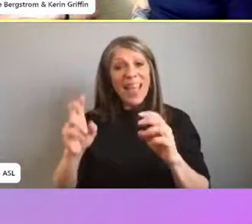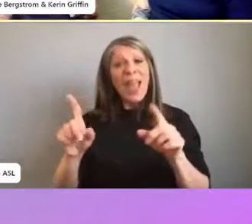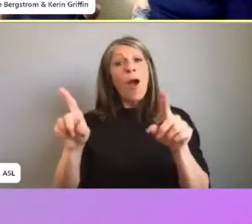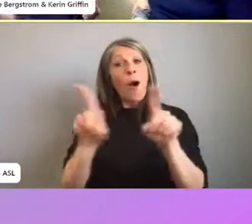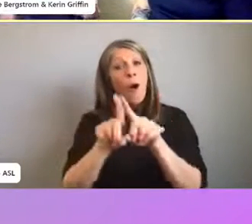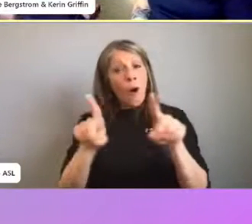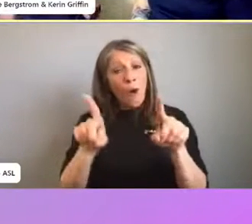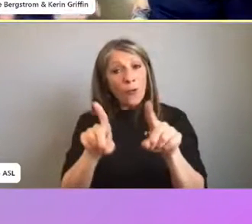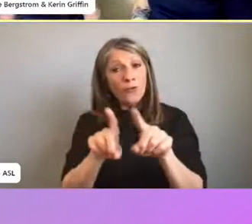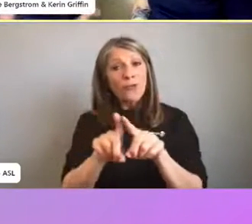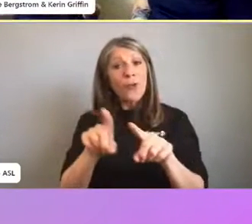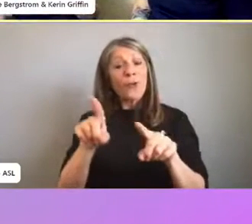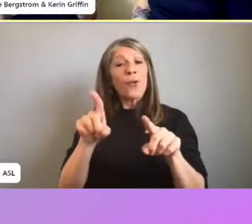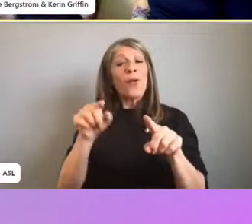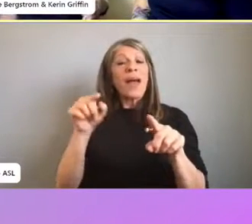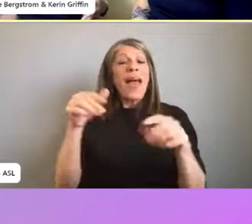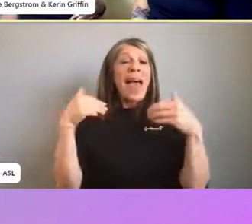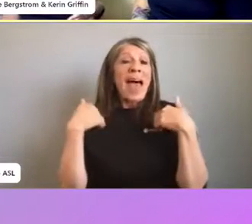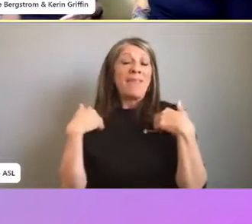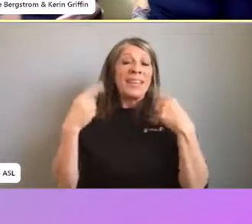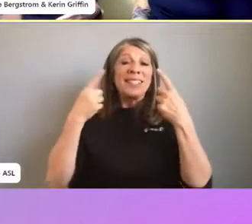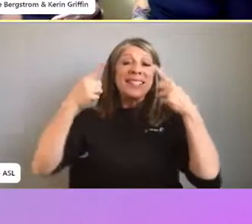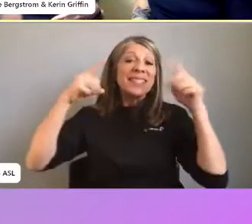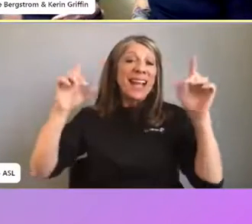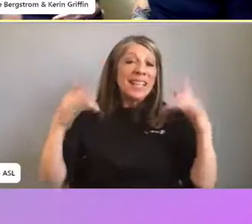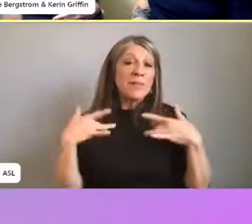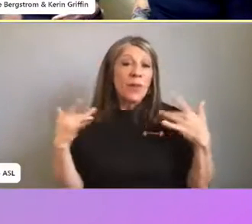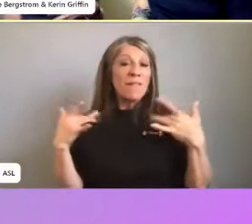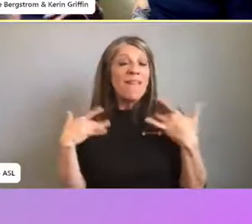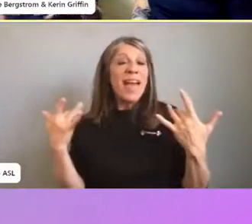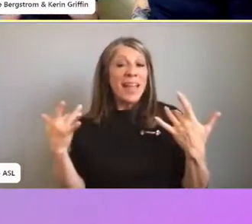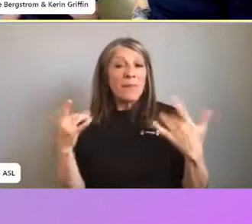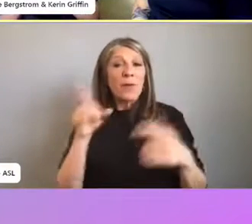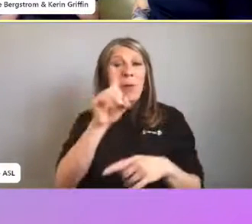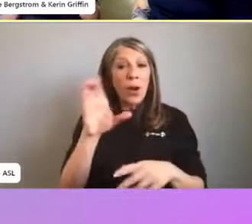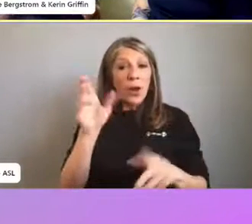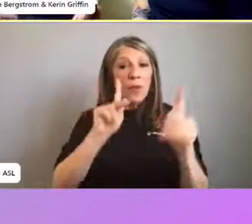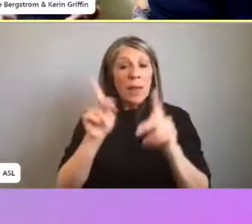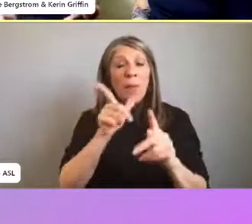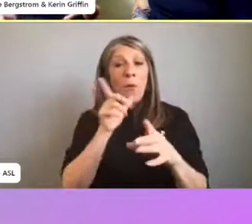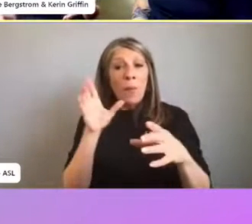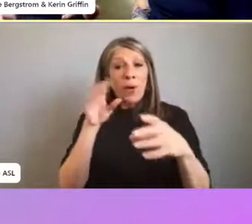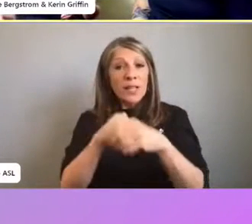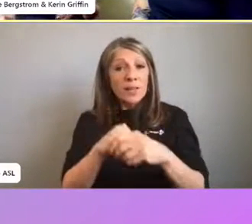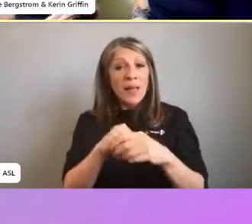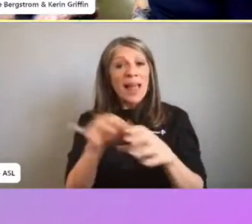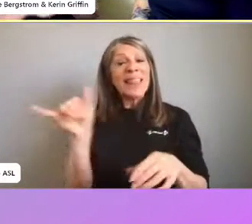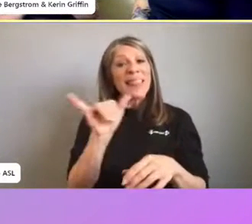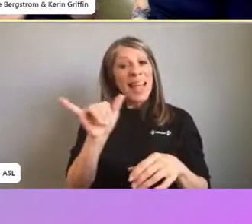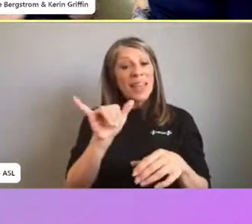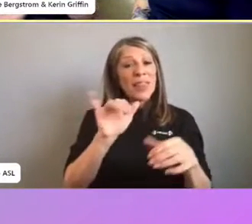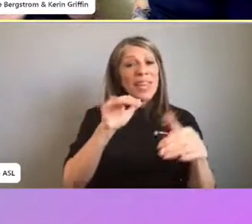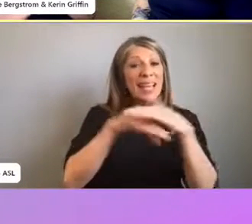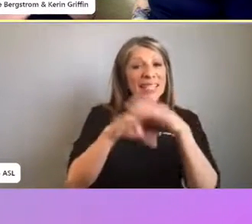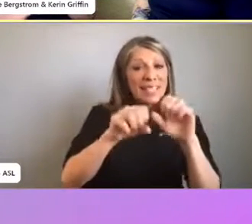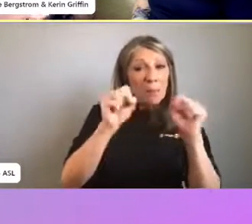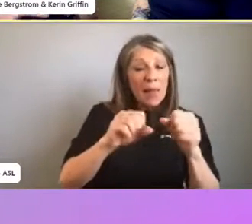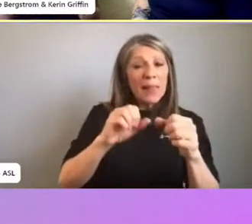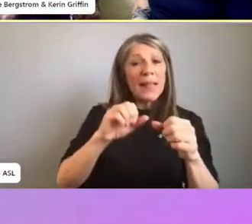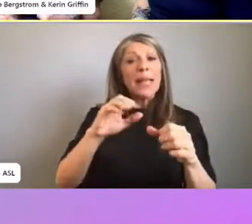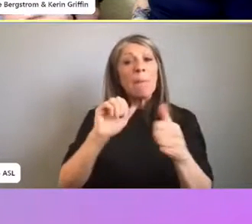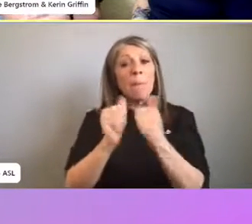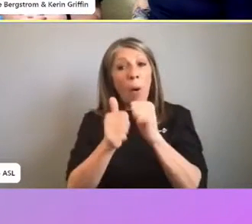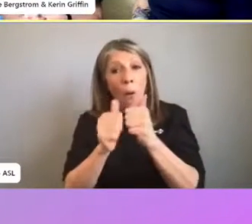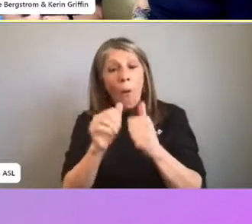this overall success of the event for the 100 people that participated. So like the Accessibility Bowl from our